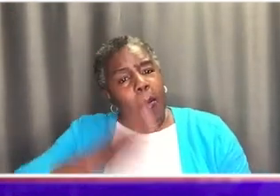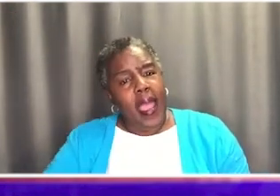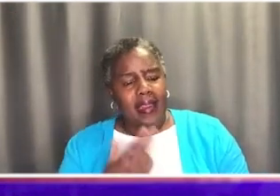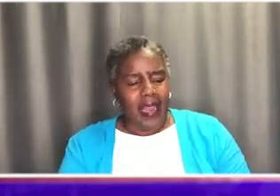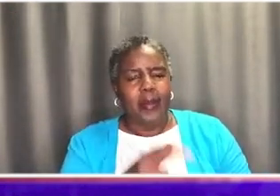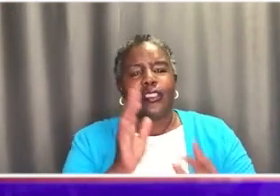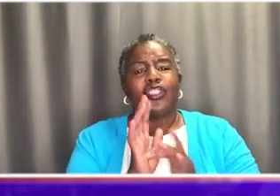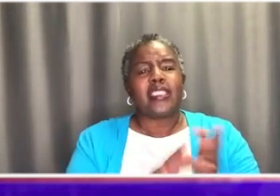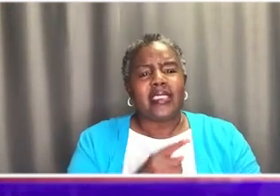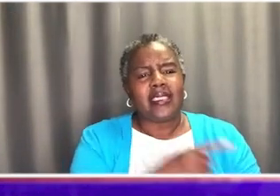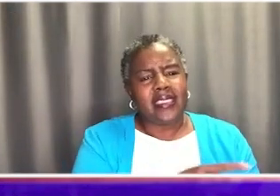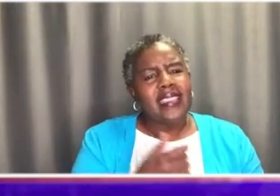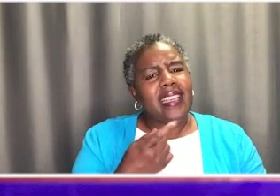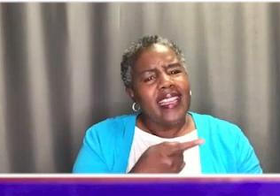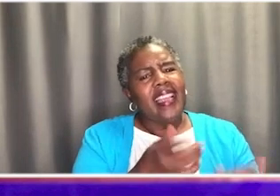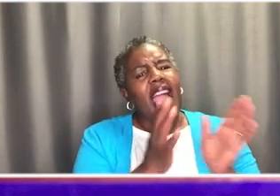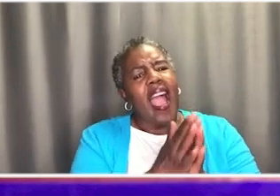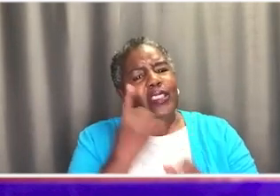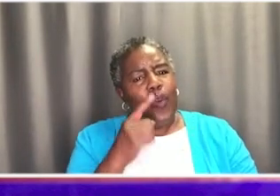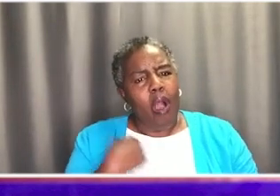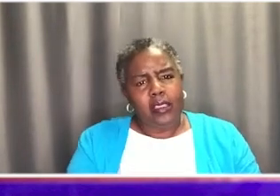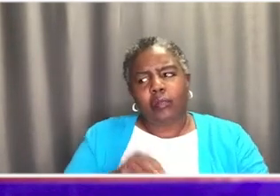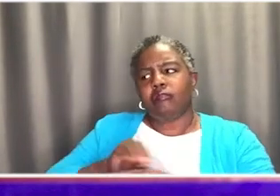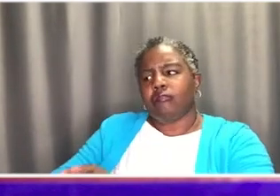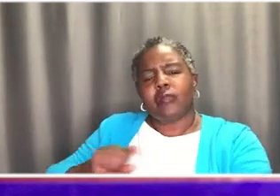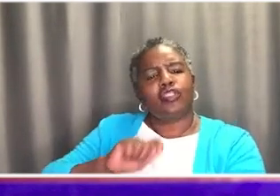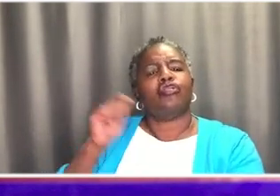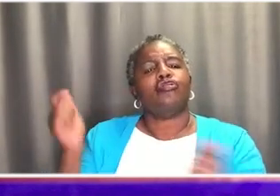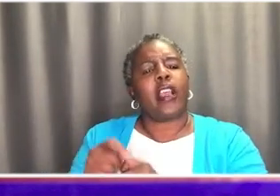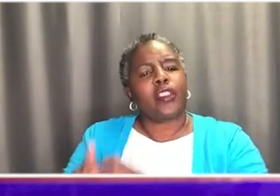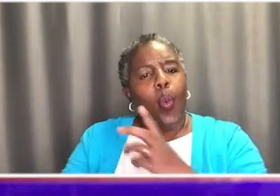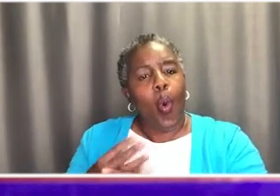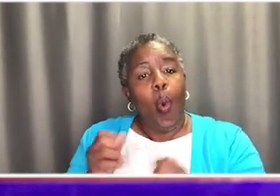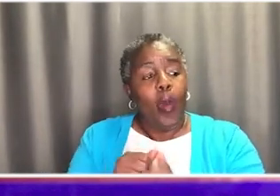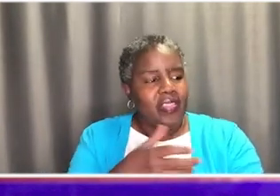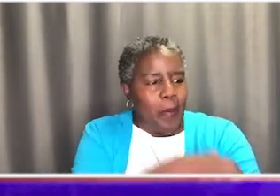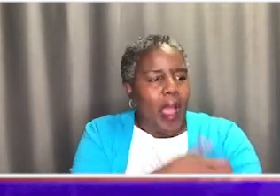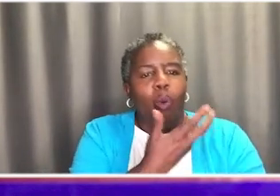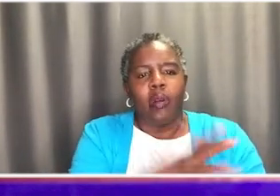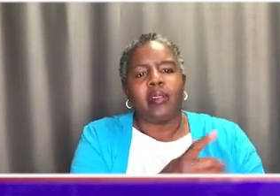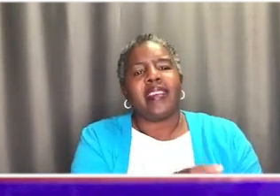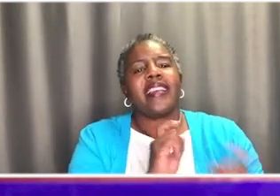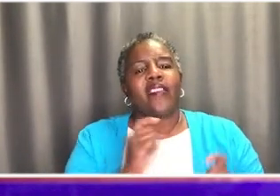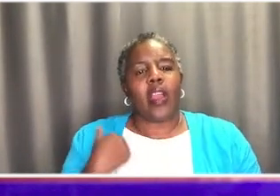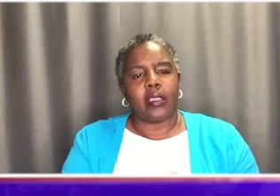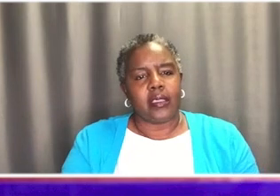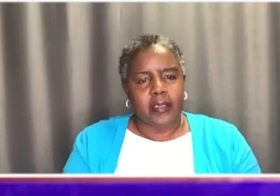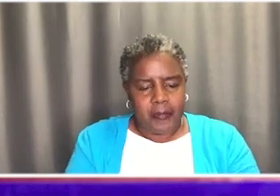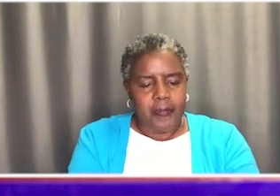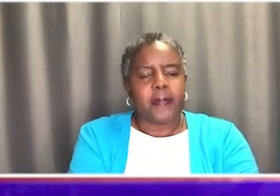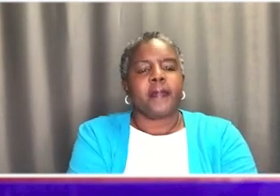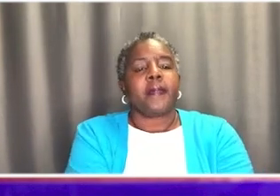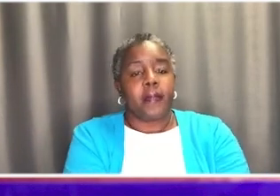Jesus who calls us to transform the world with the power he's given us. And